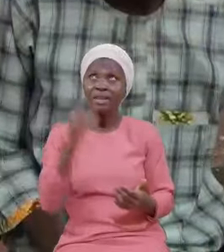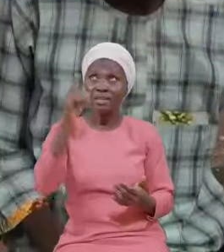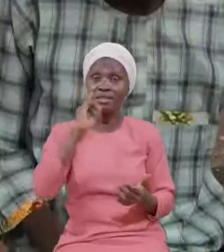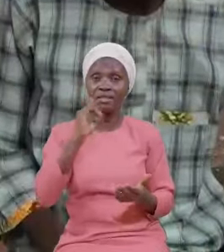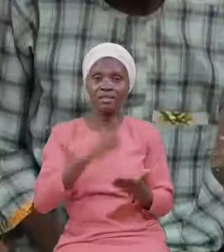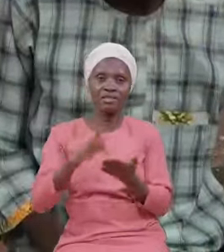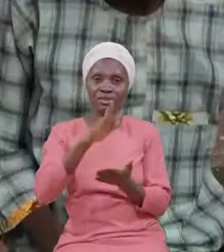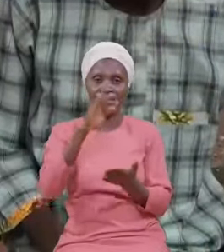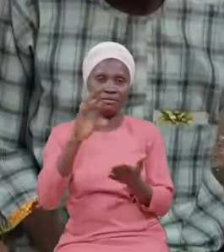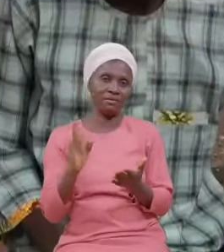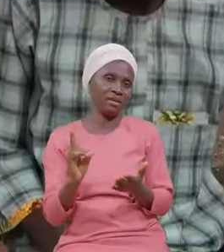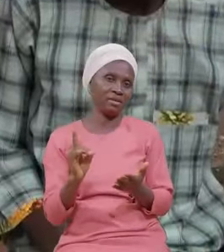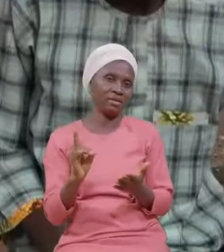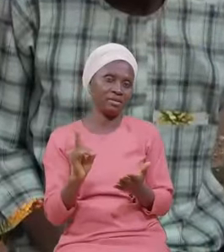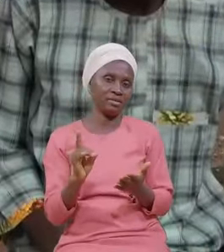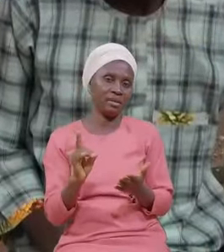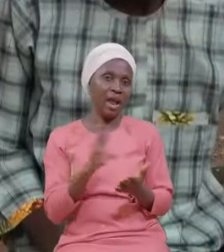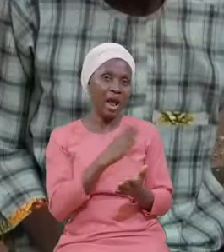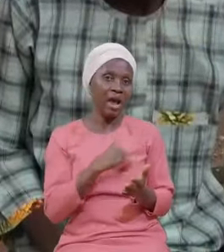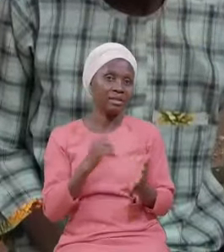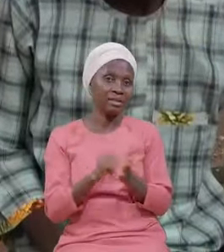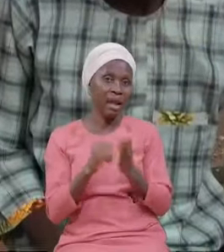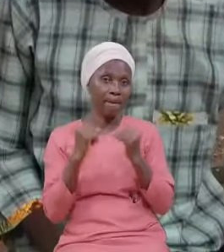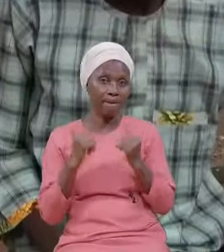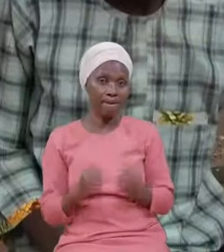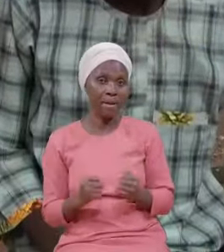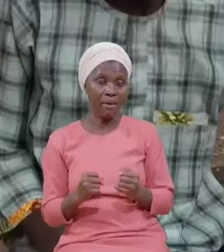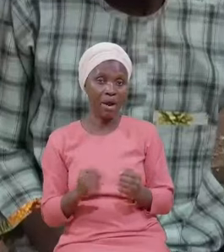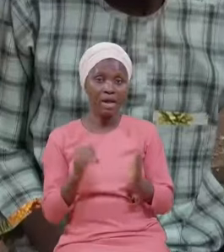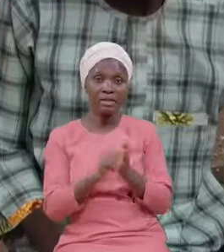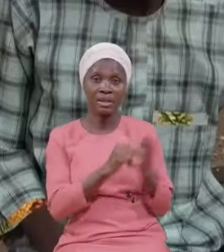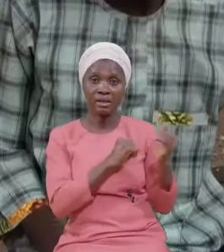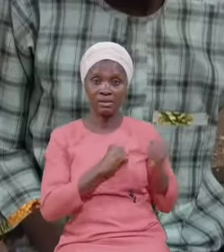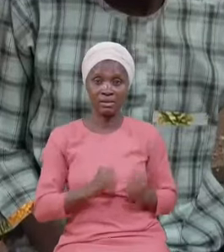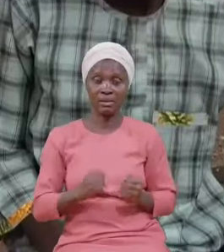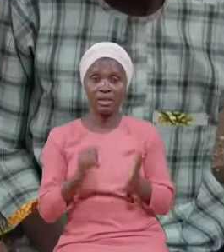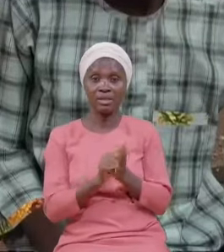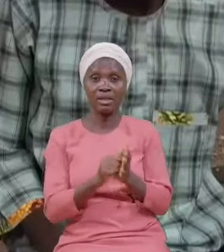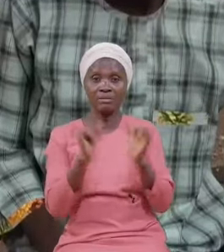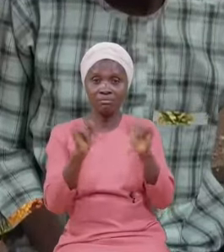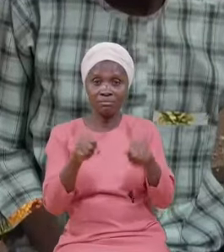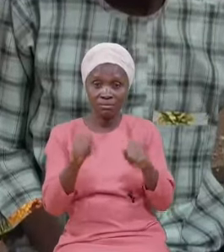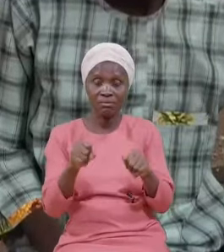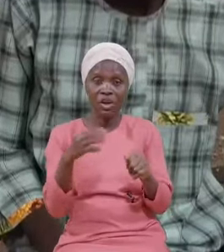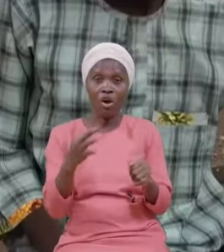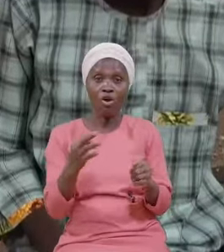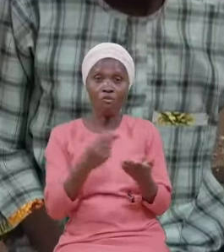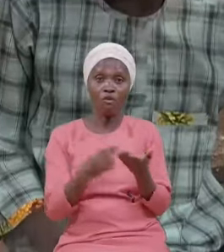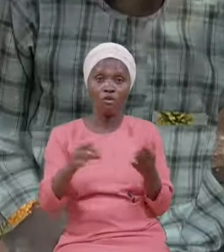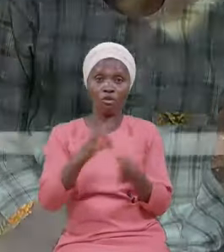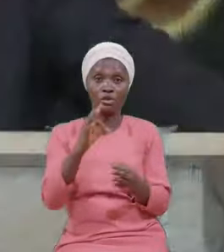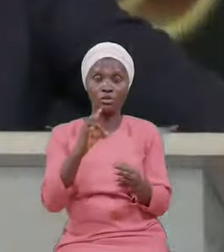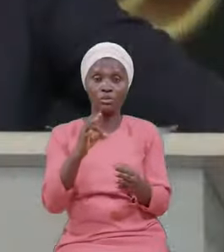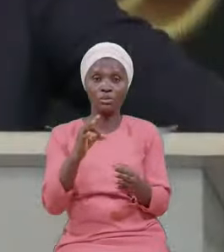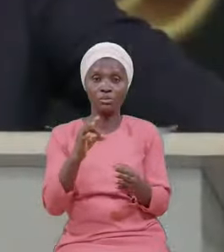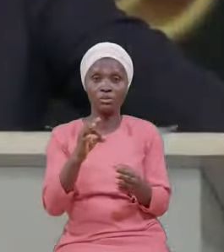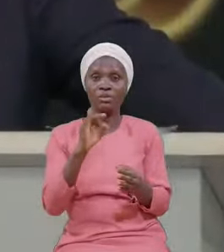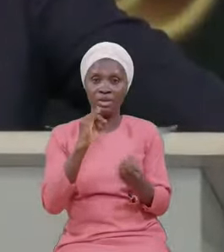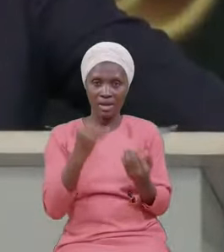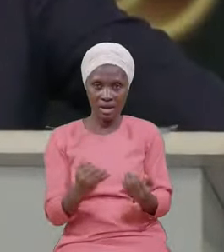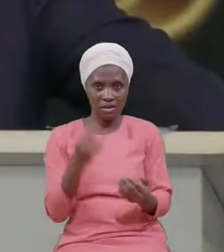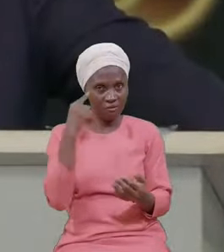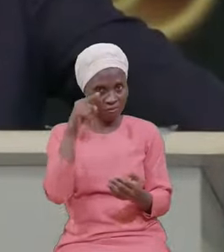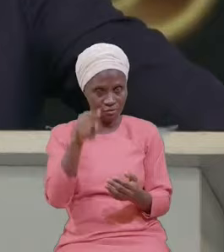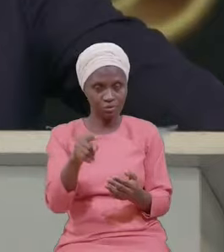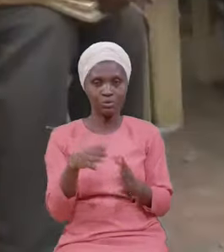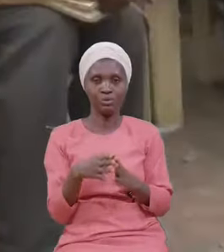that strength that enablement of the Holy Ghost is not for you it's